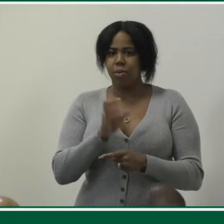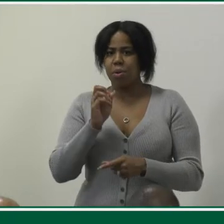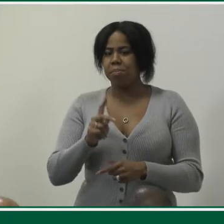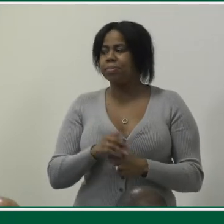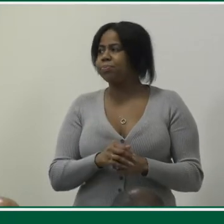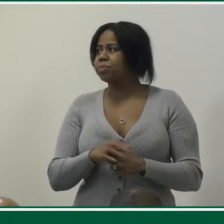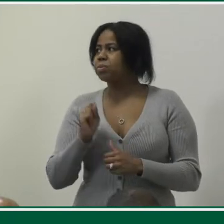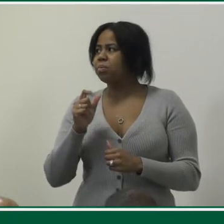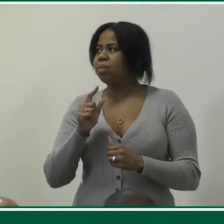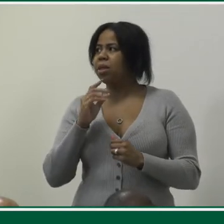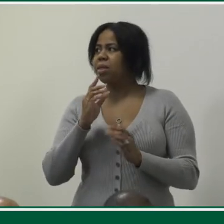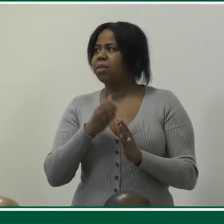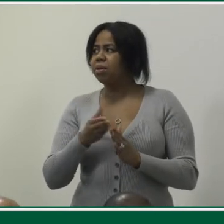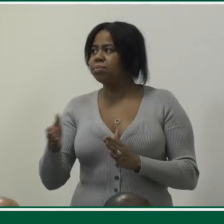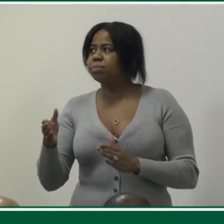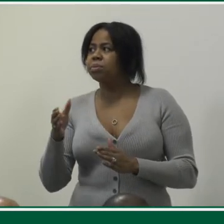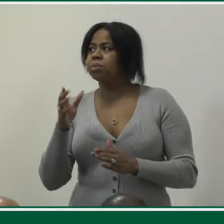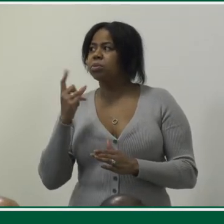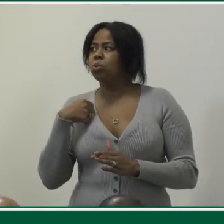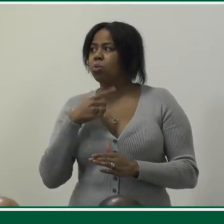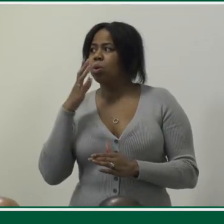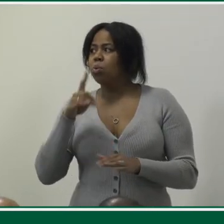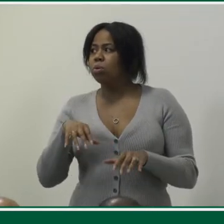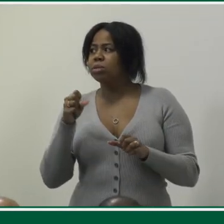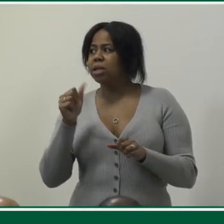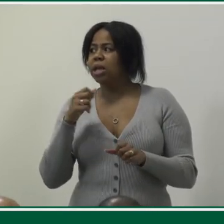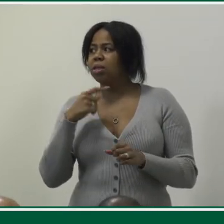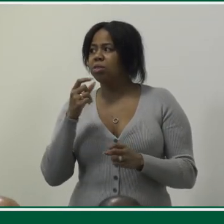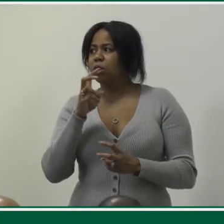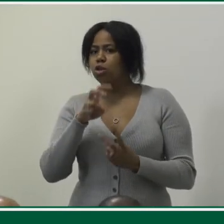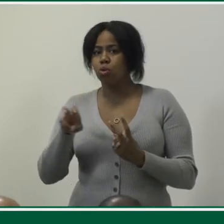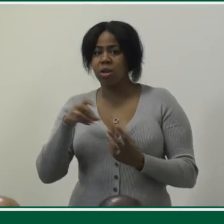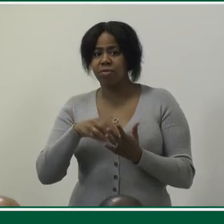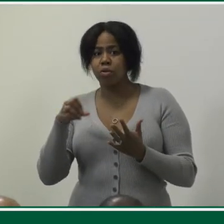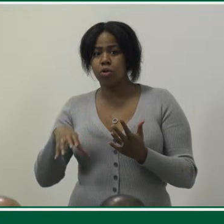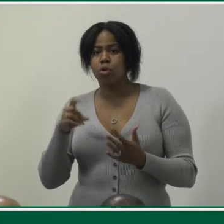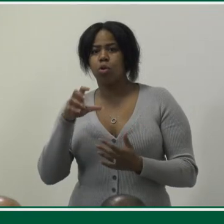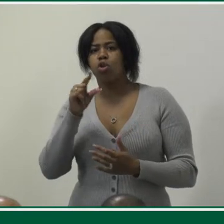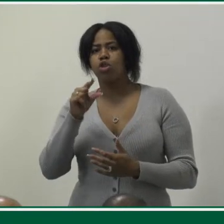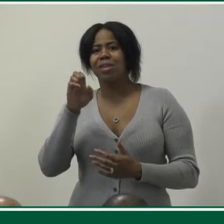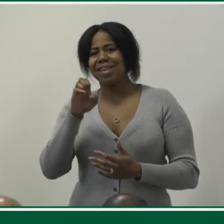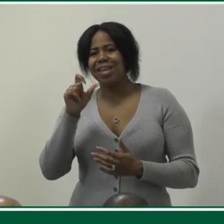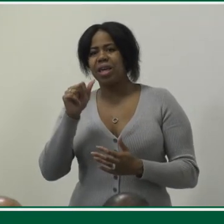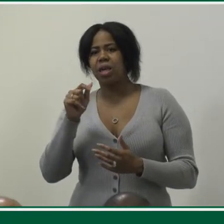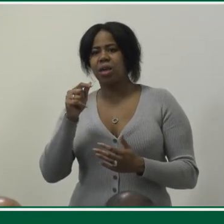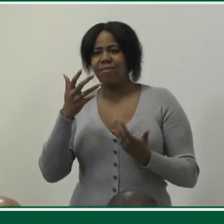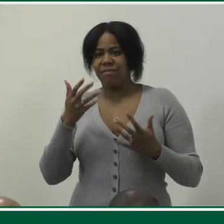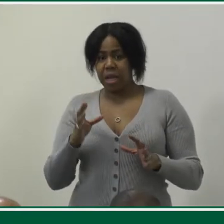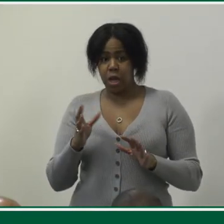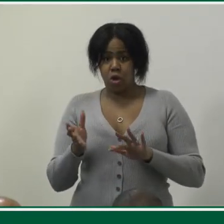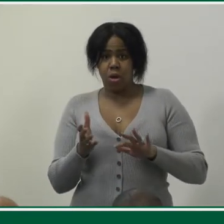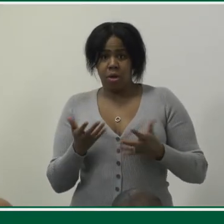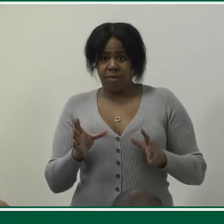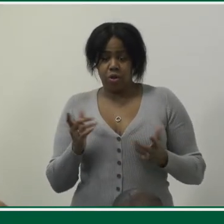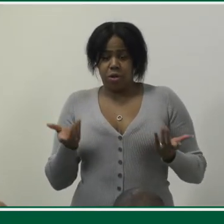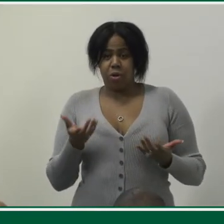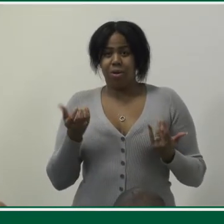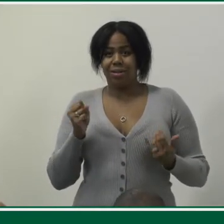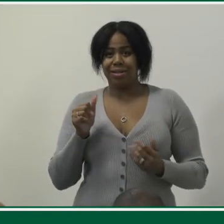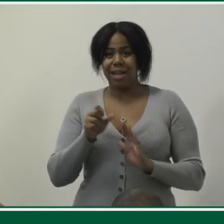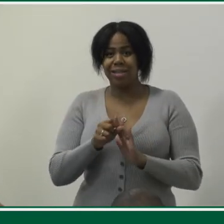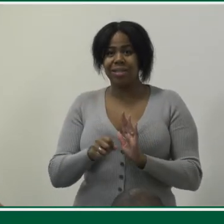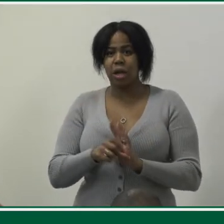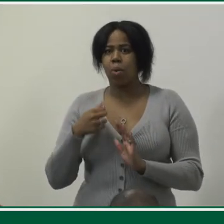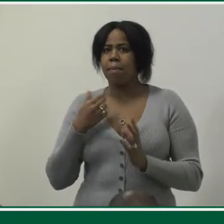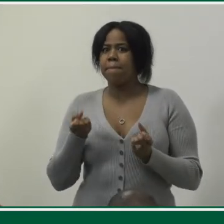following semester, we'll then take the transfer students or those who are GE completers who have been here at Sacramento State. And we have a